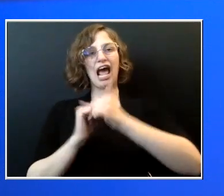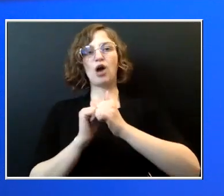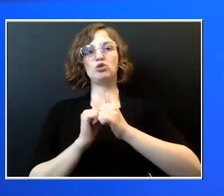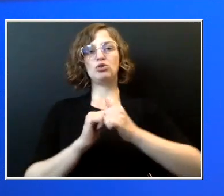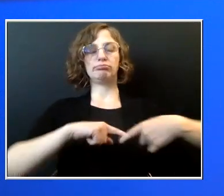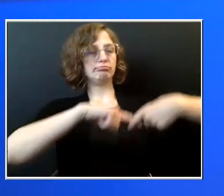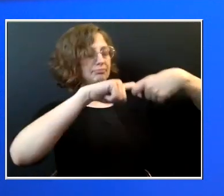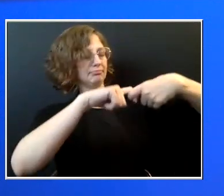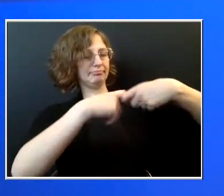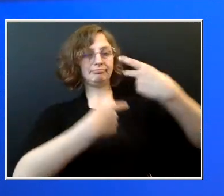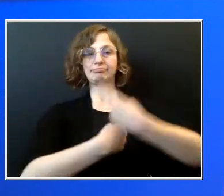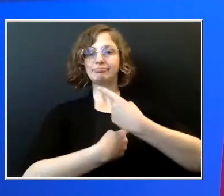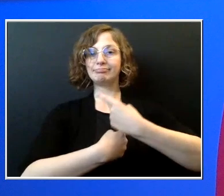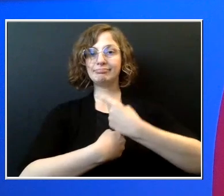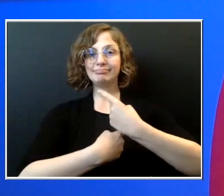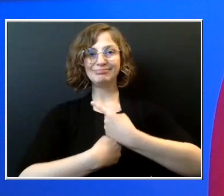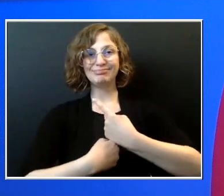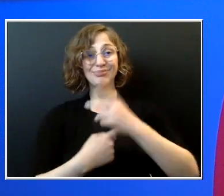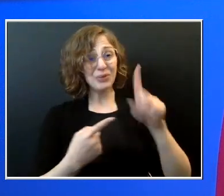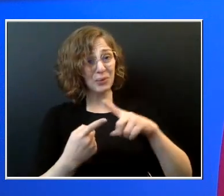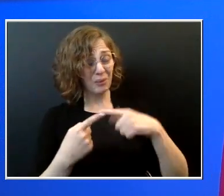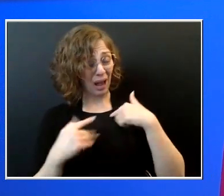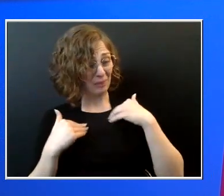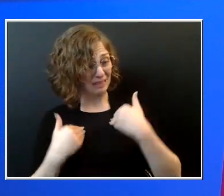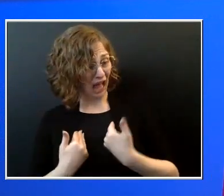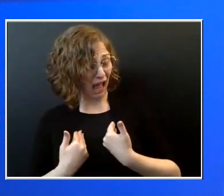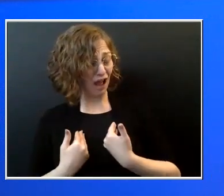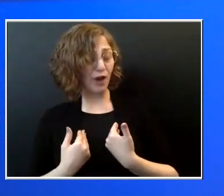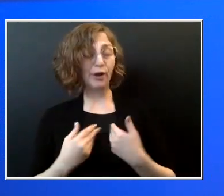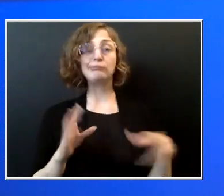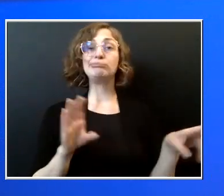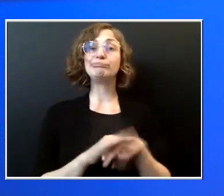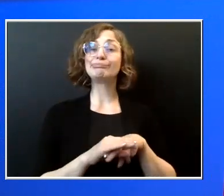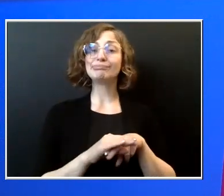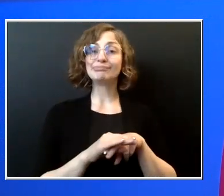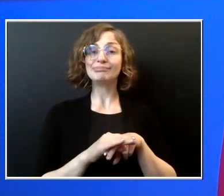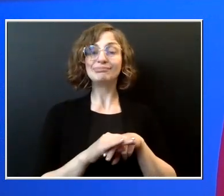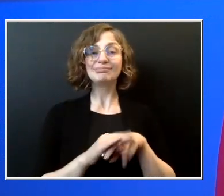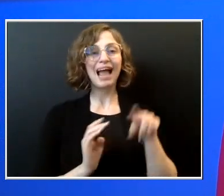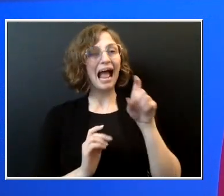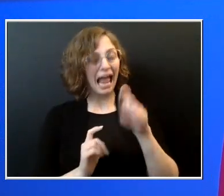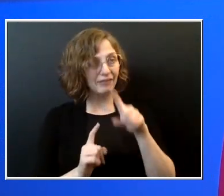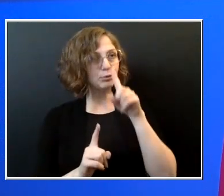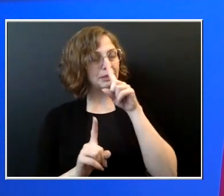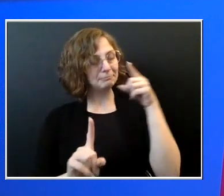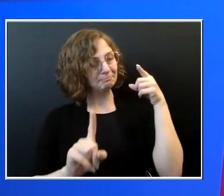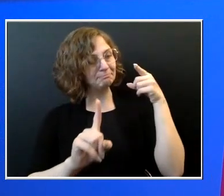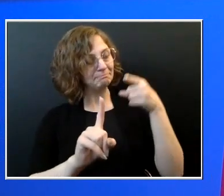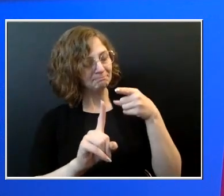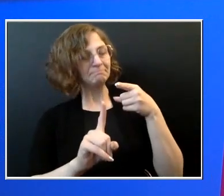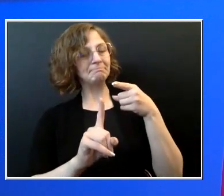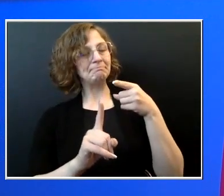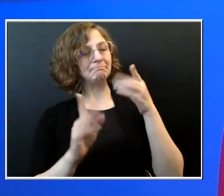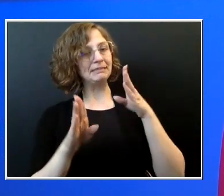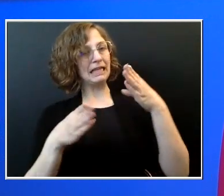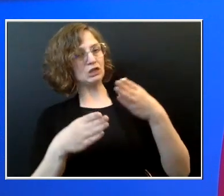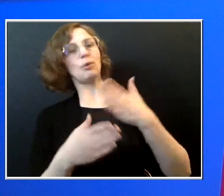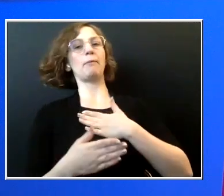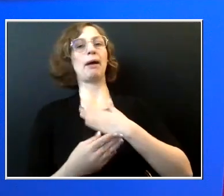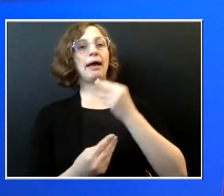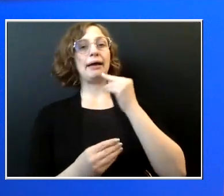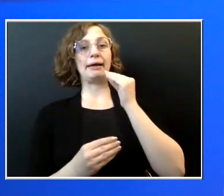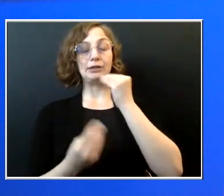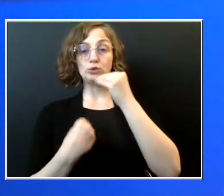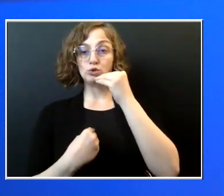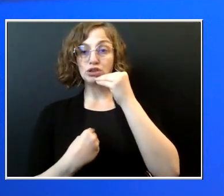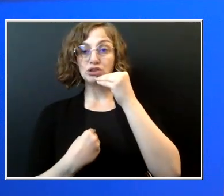go to bed. I have to be intentional about the nutrition. So like last night, I was tired, but sweet potatoes are